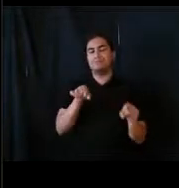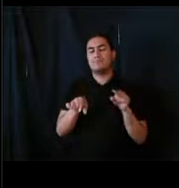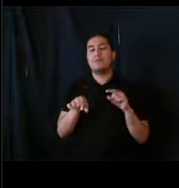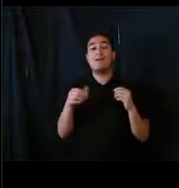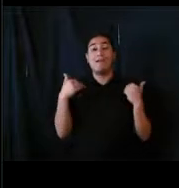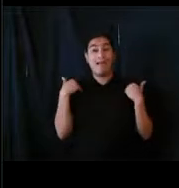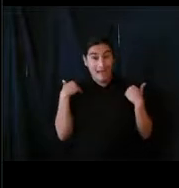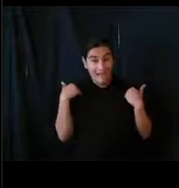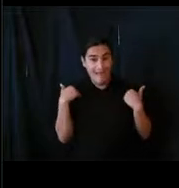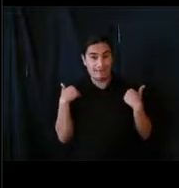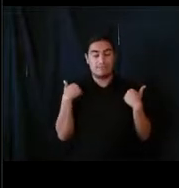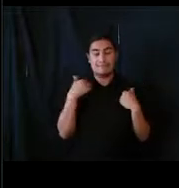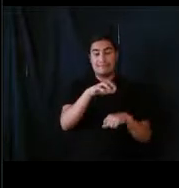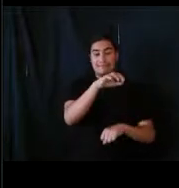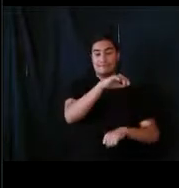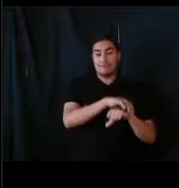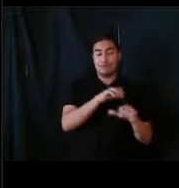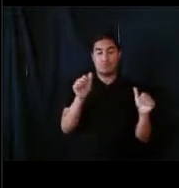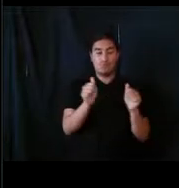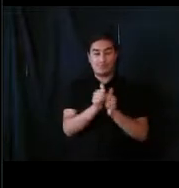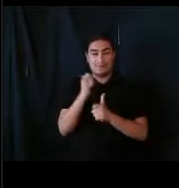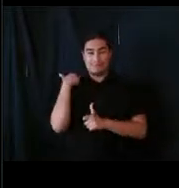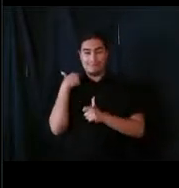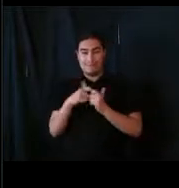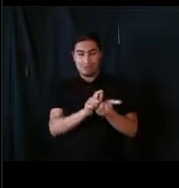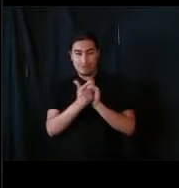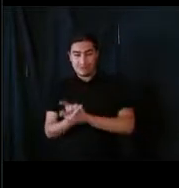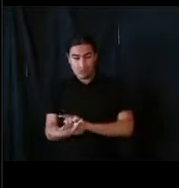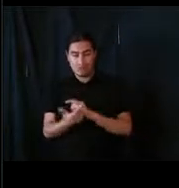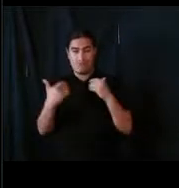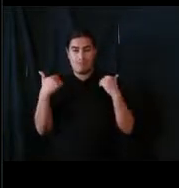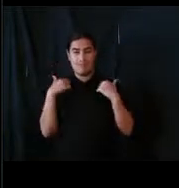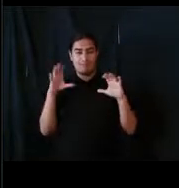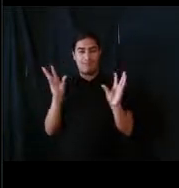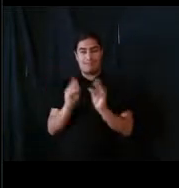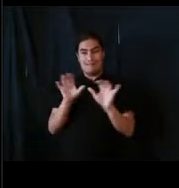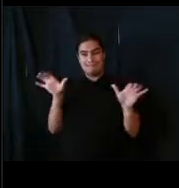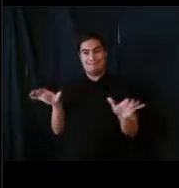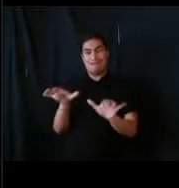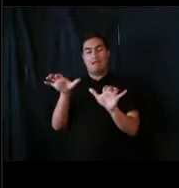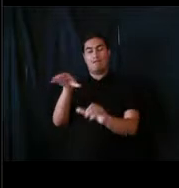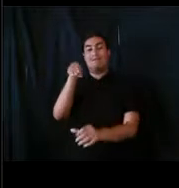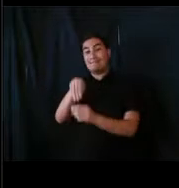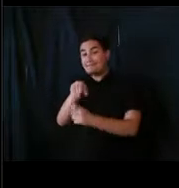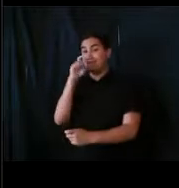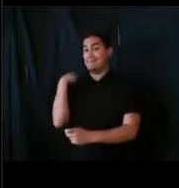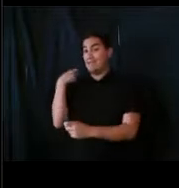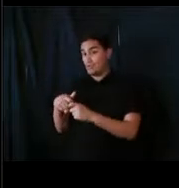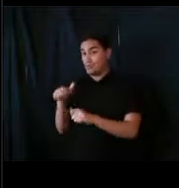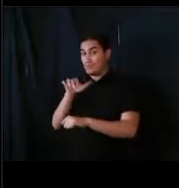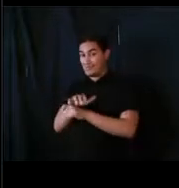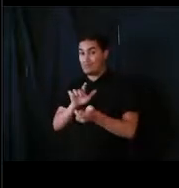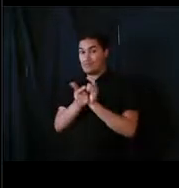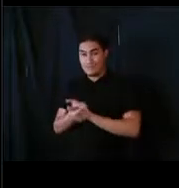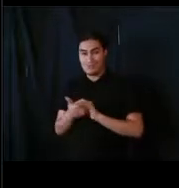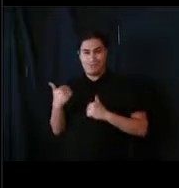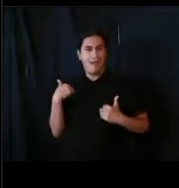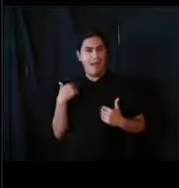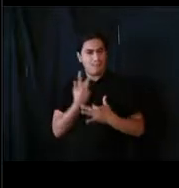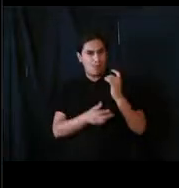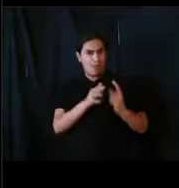with spanish translation to having the meeting conducted in spanish with english translation which i think is a really great